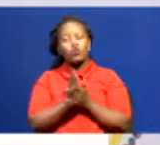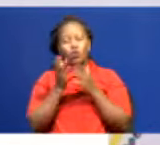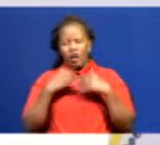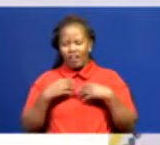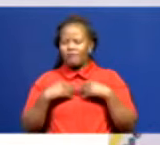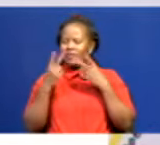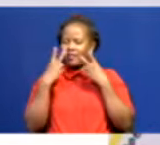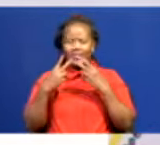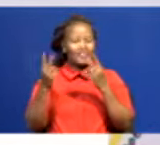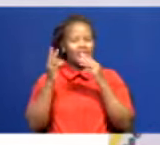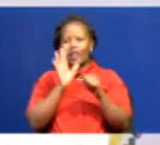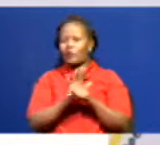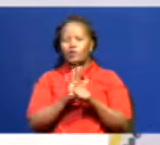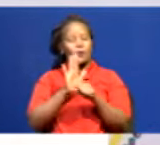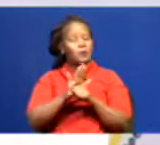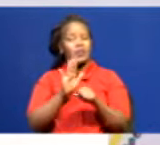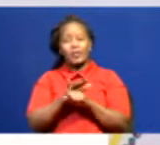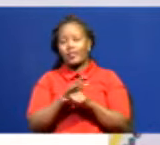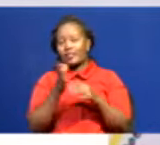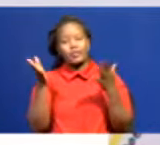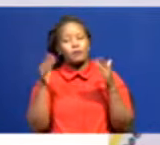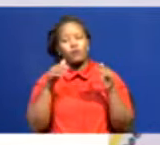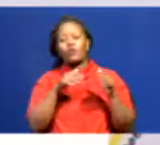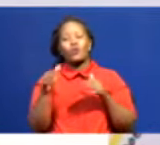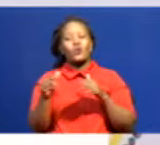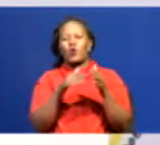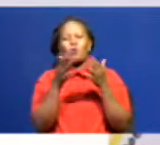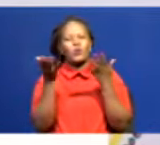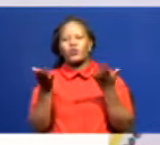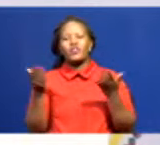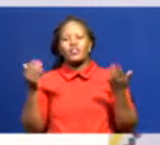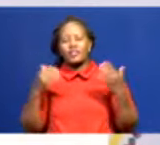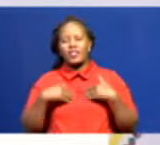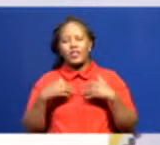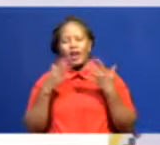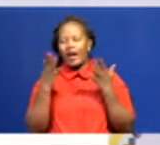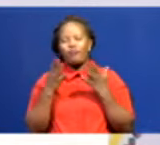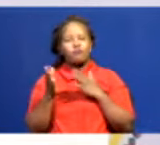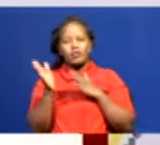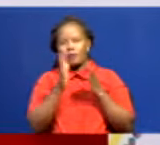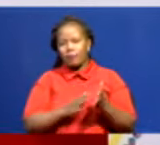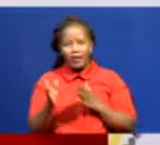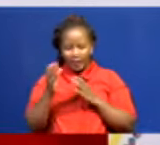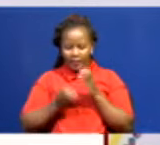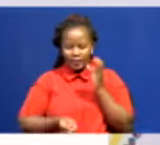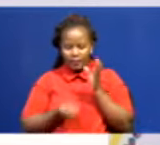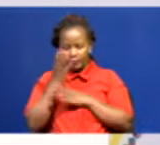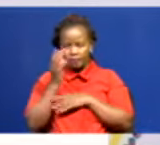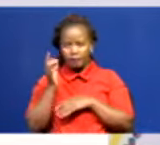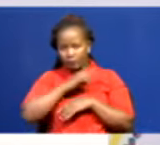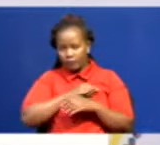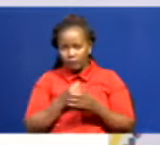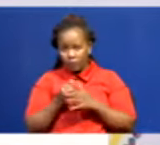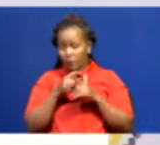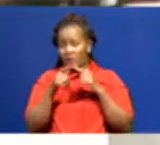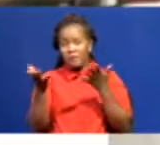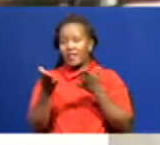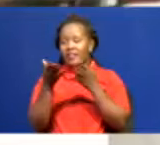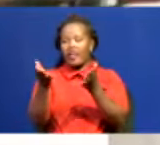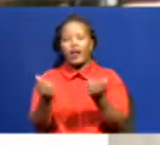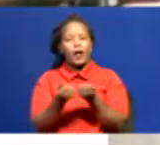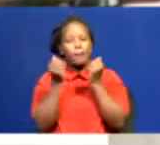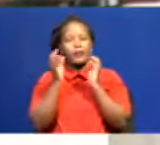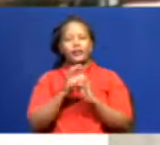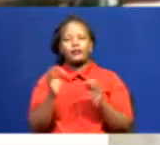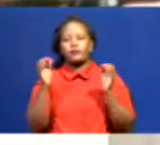now. Opportunities are deliberately created. Otherwise, they will not be there.